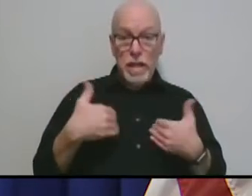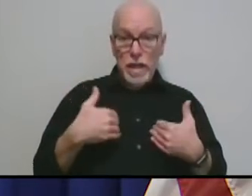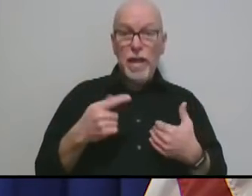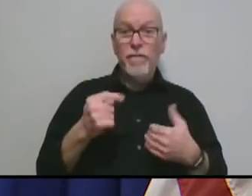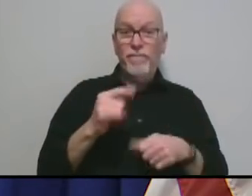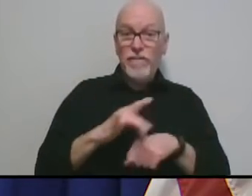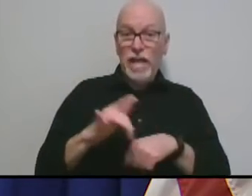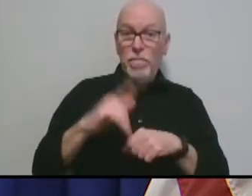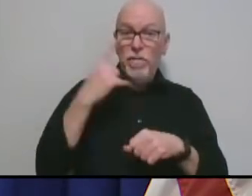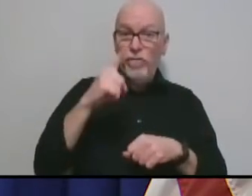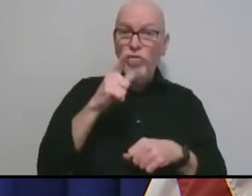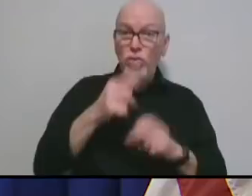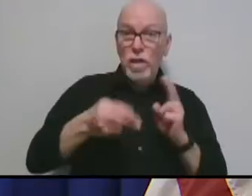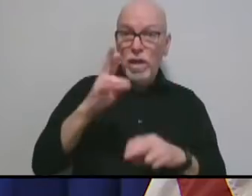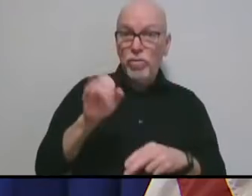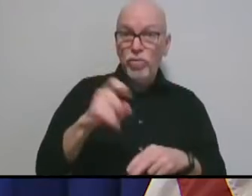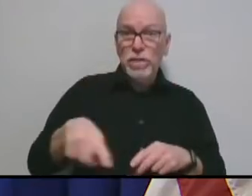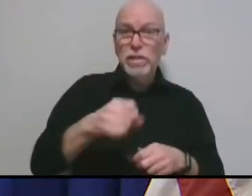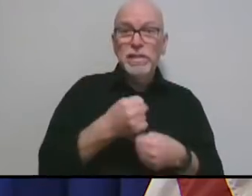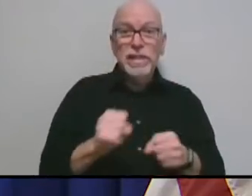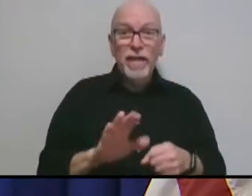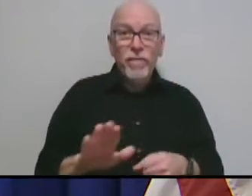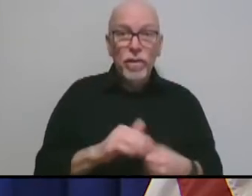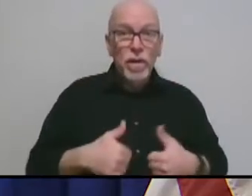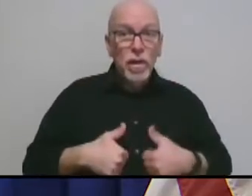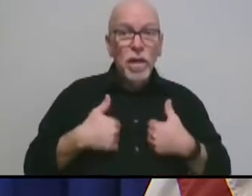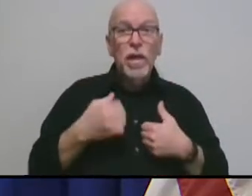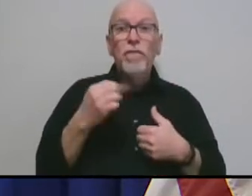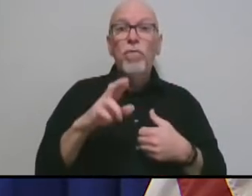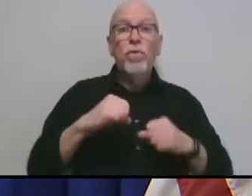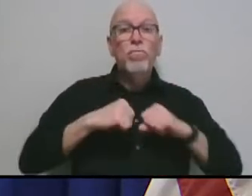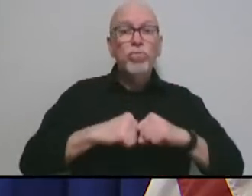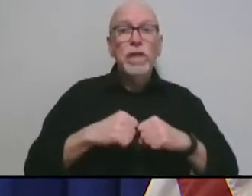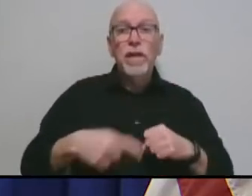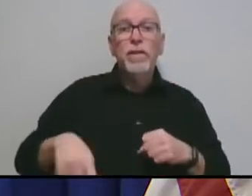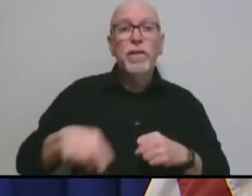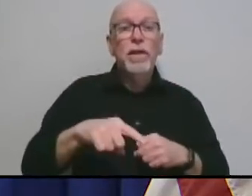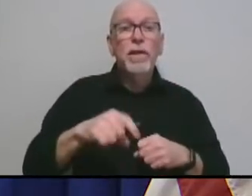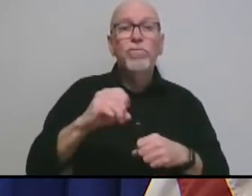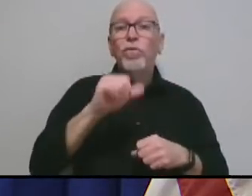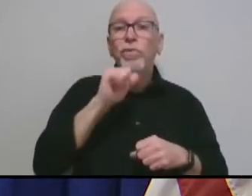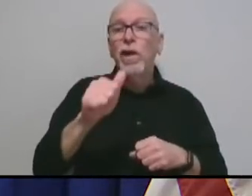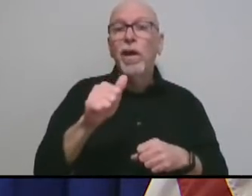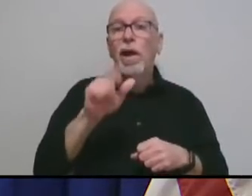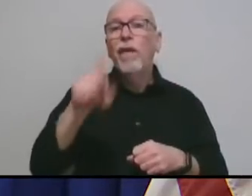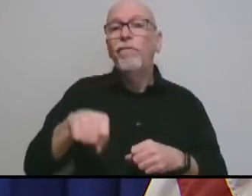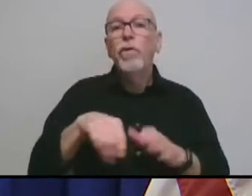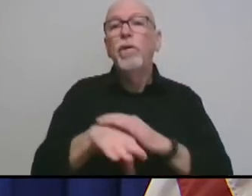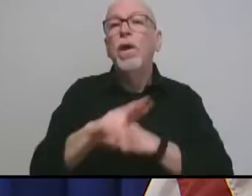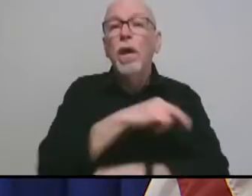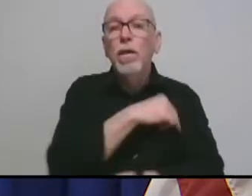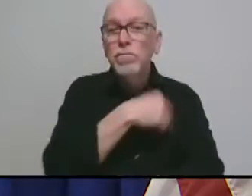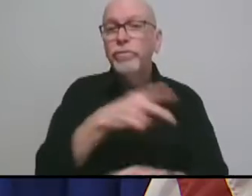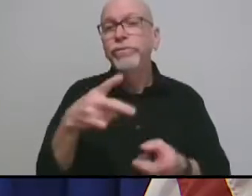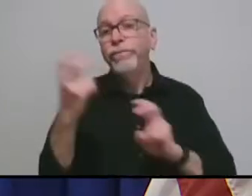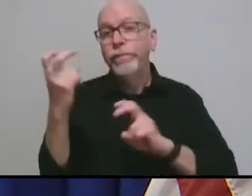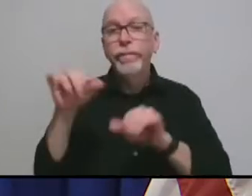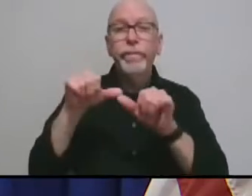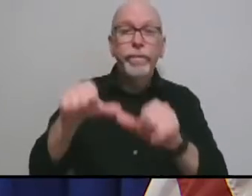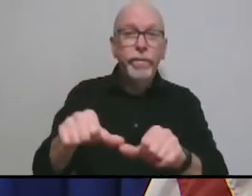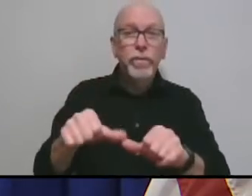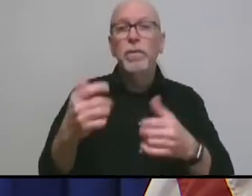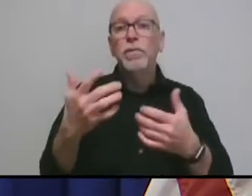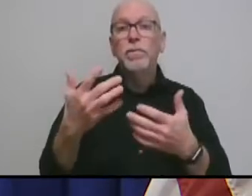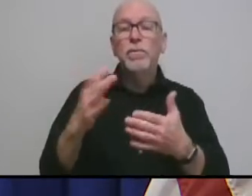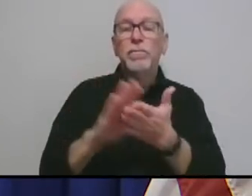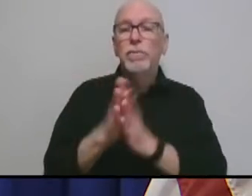at risk to save their lives, or at the least save them from going into the hospital and staying and having some potentially